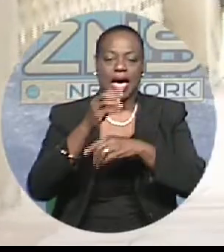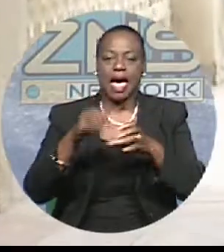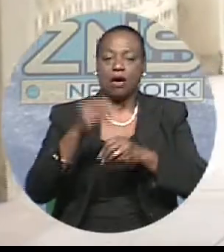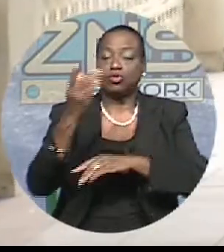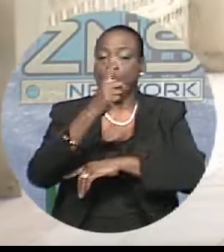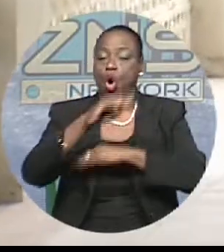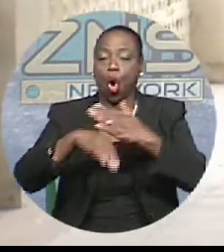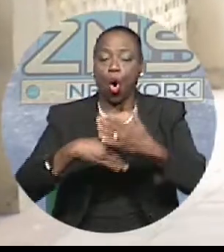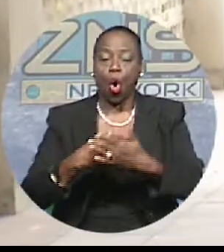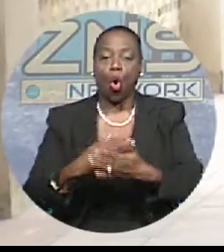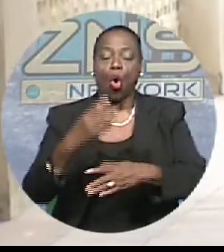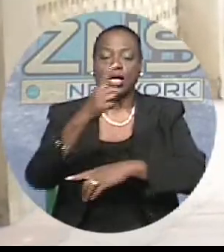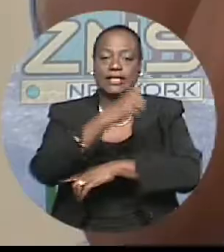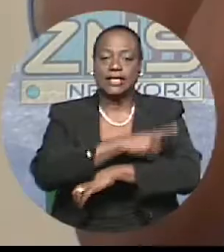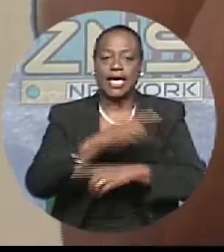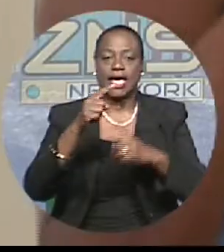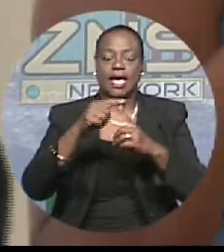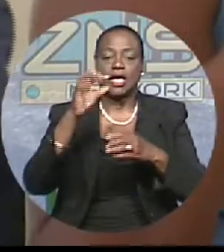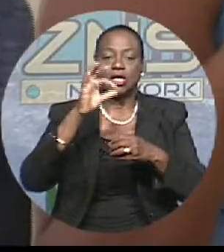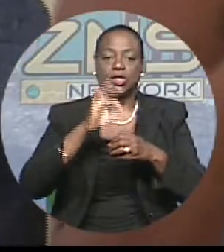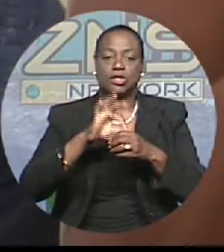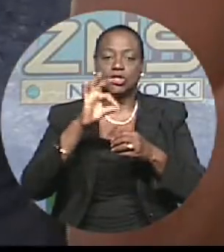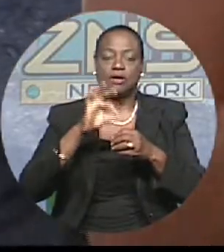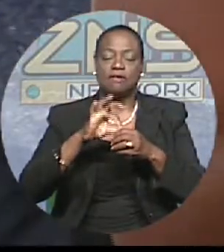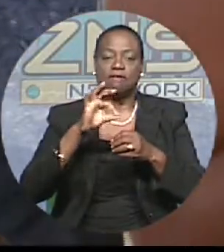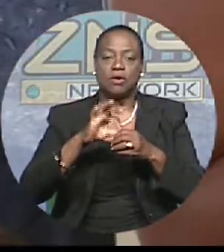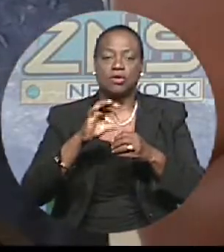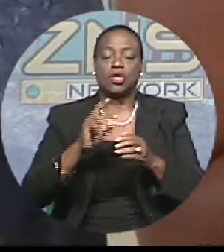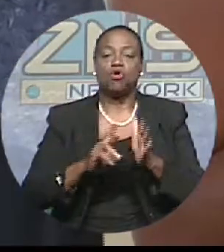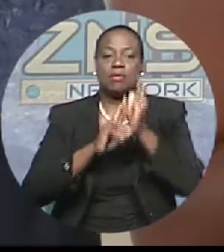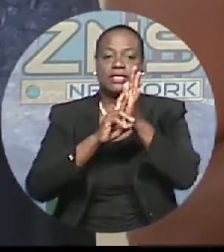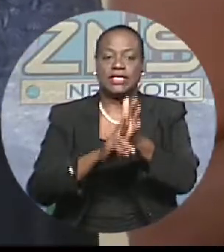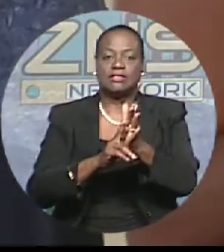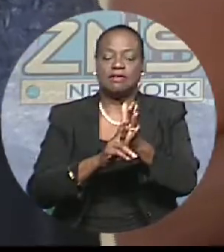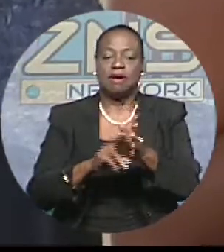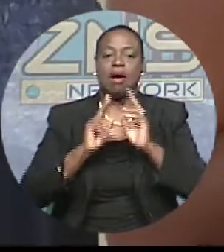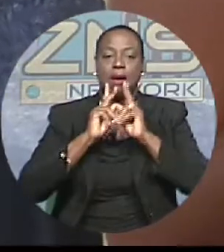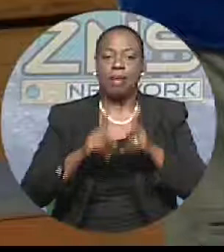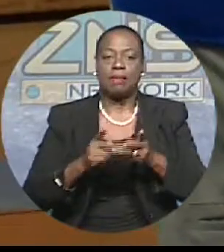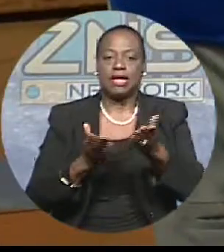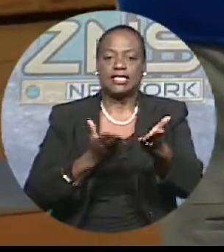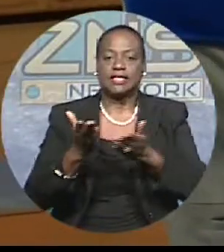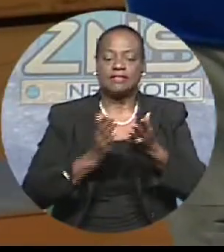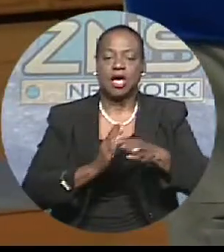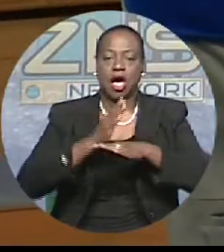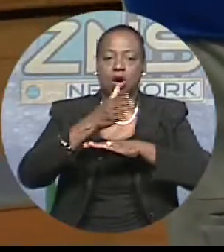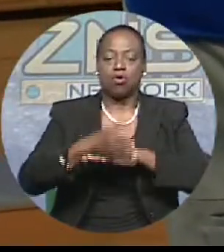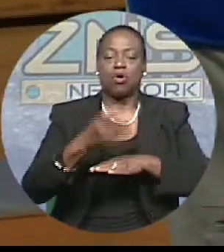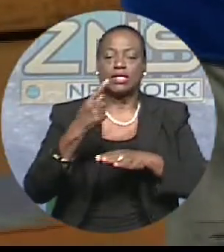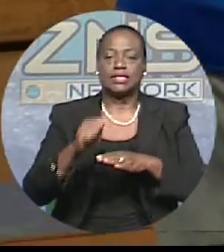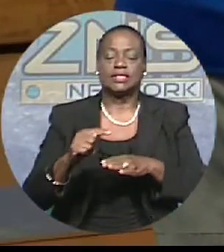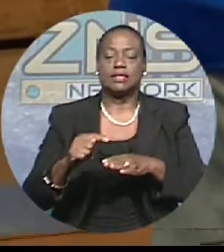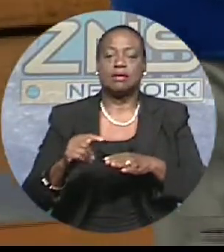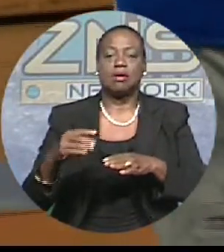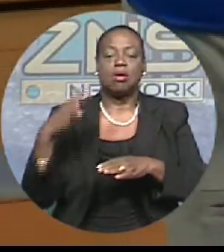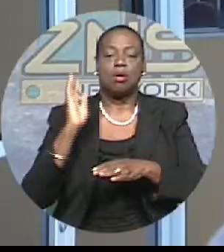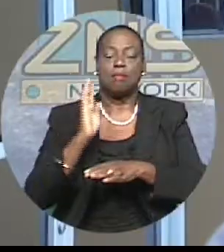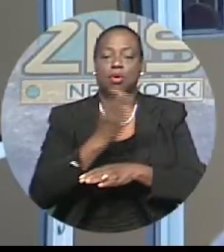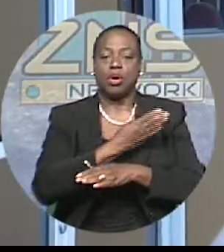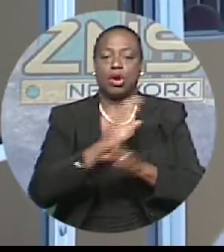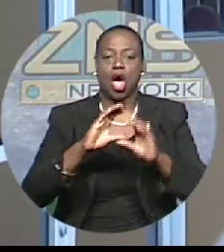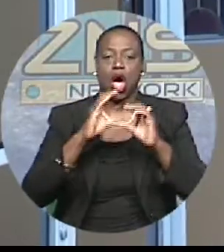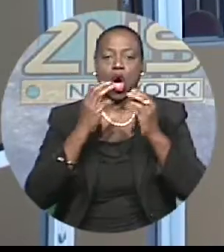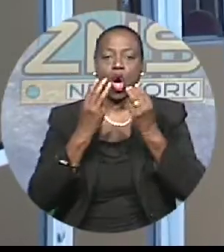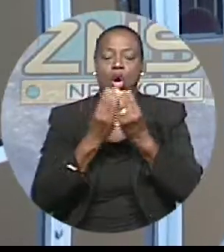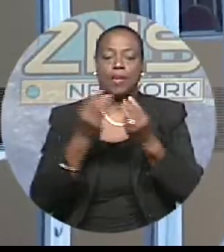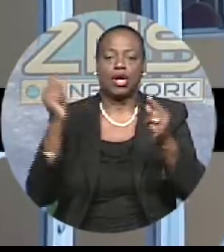cast their ballots. Improved representation for the public servants across the board appears to be a common goal among them. There are some things